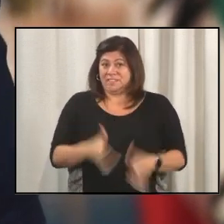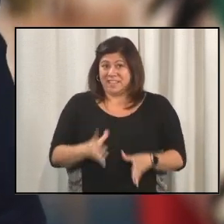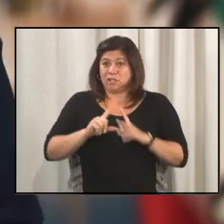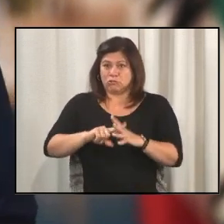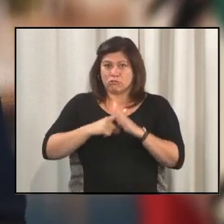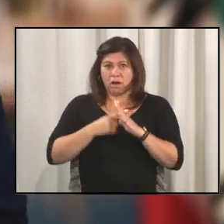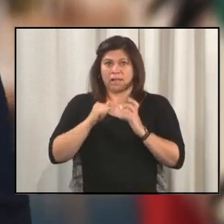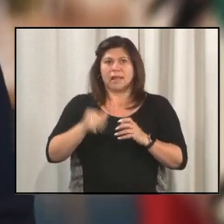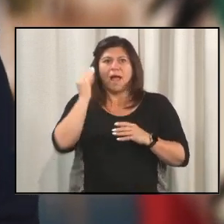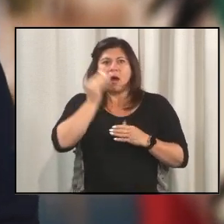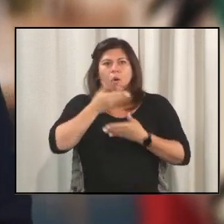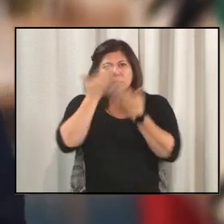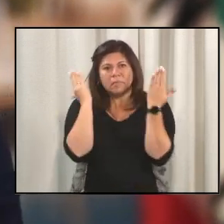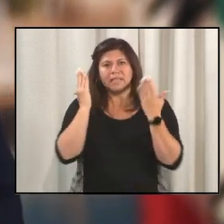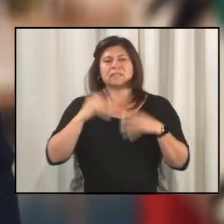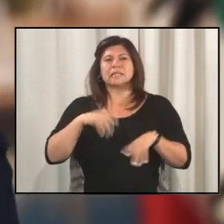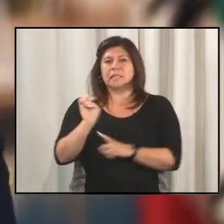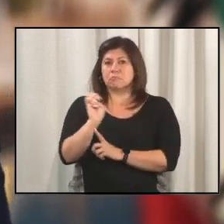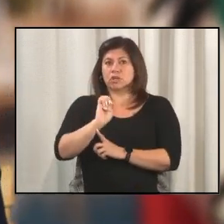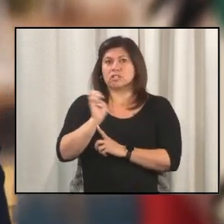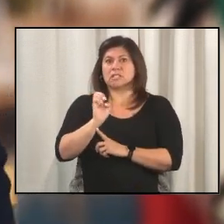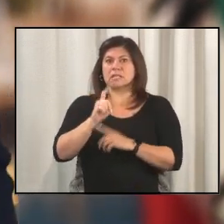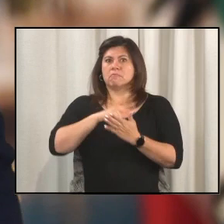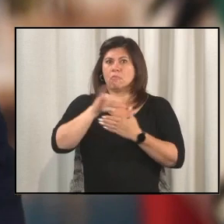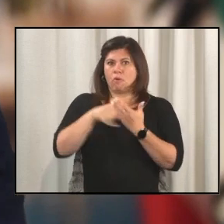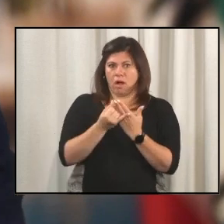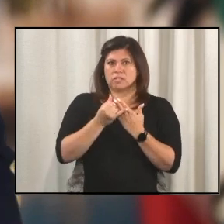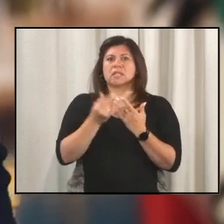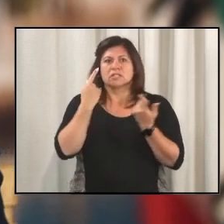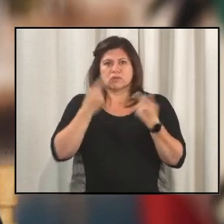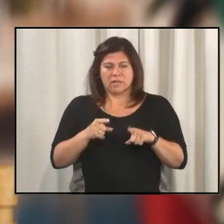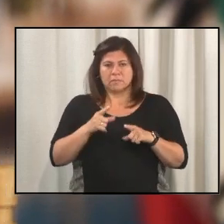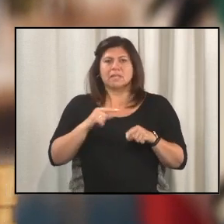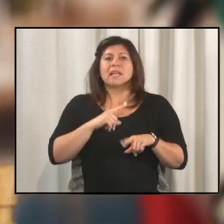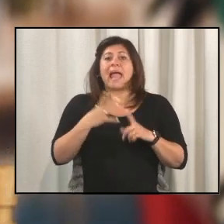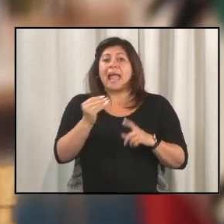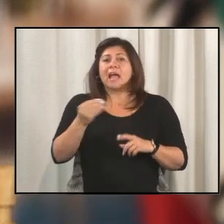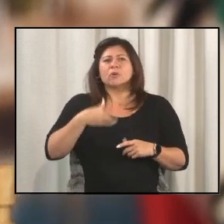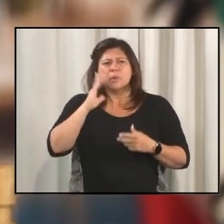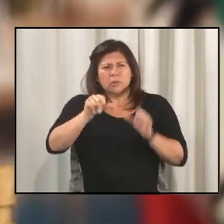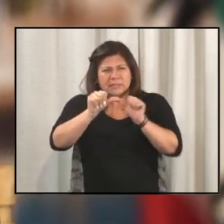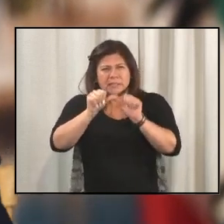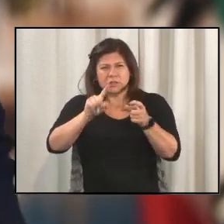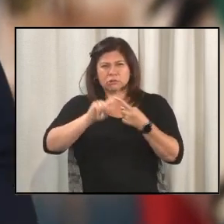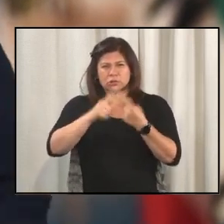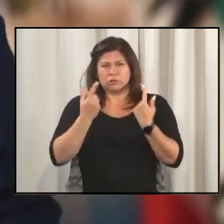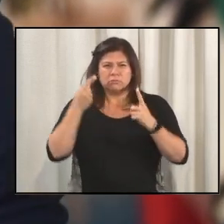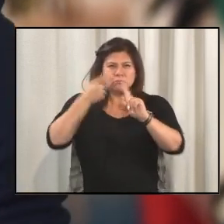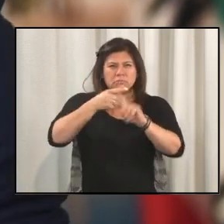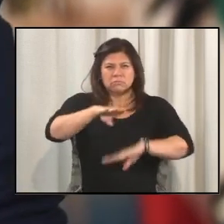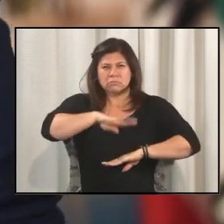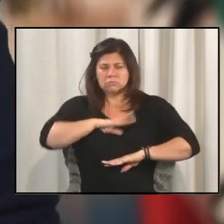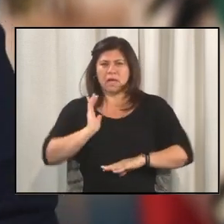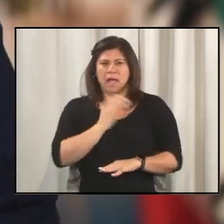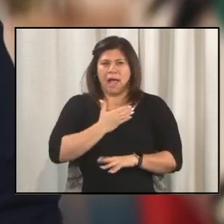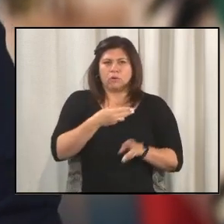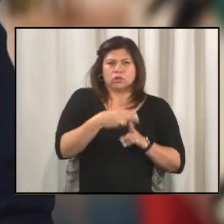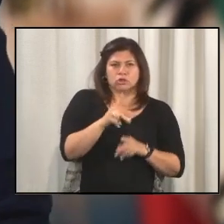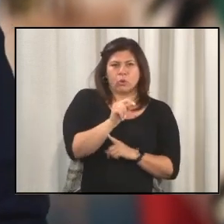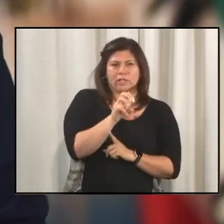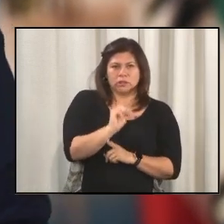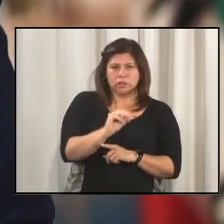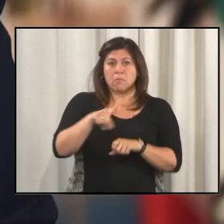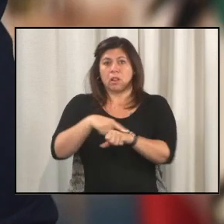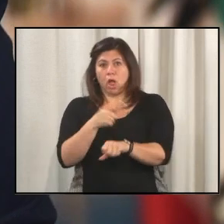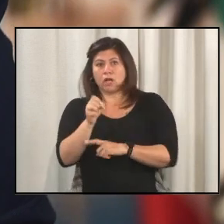Homeless Emergency Proclamation, and we'll continue to accomplish our short, medium, and long-term goals laid out by our plan. But I want